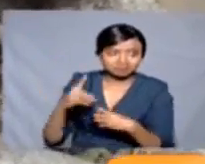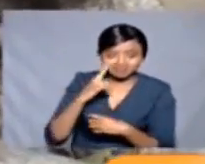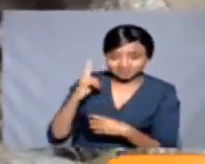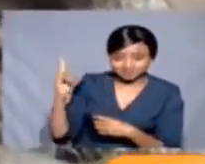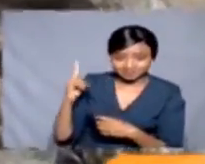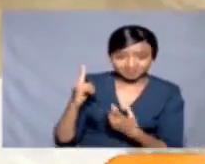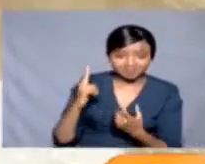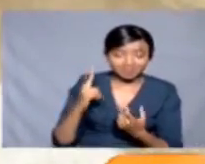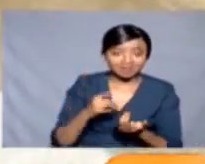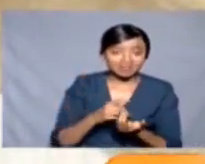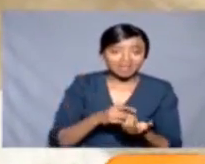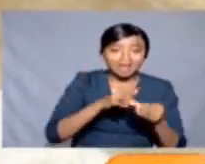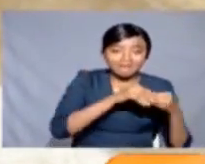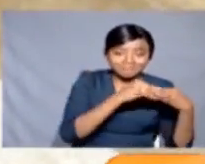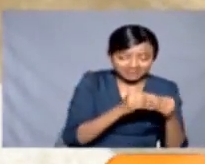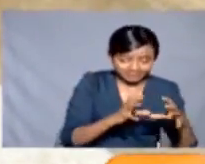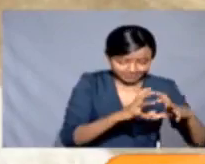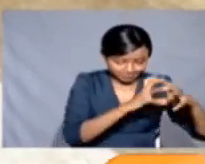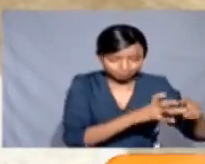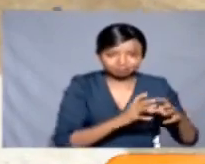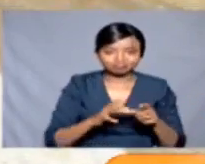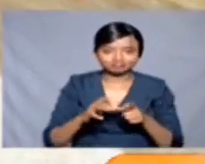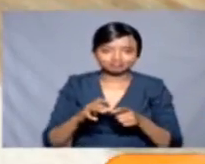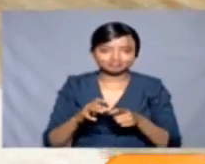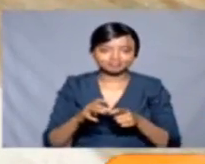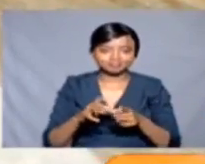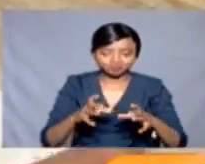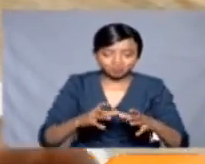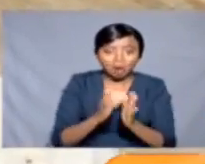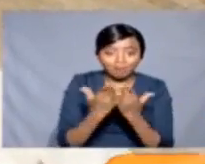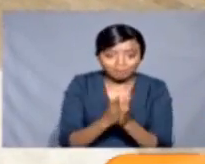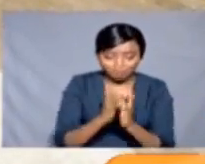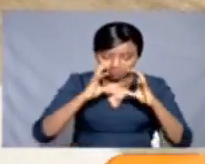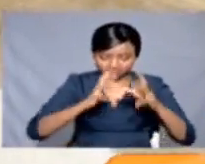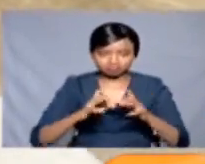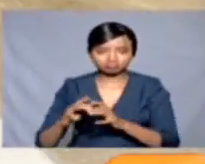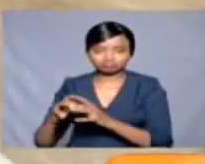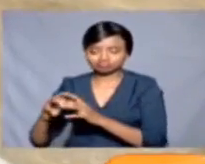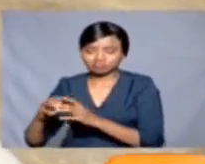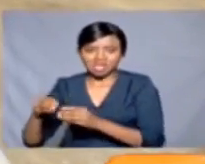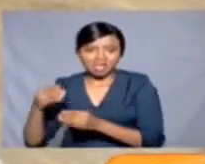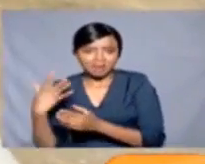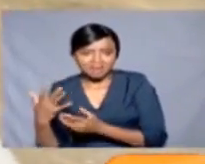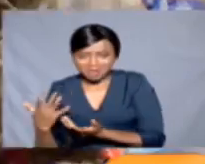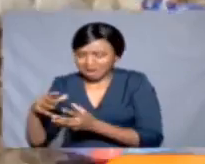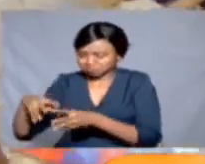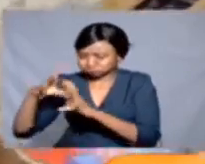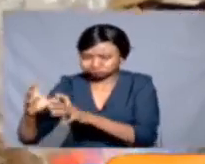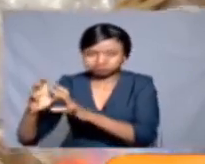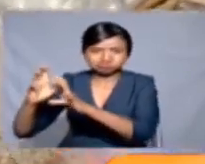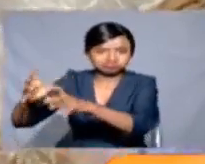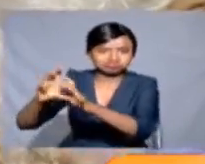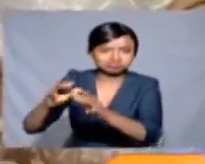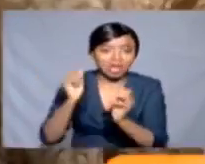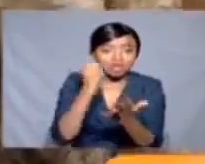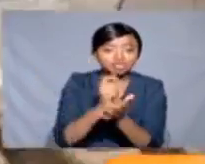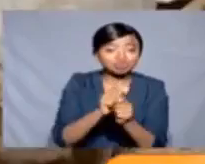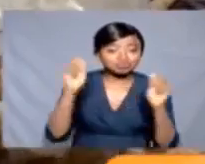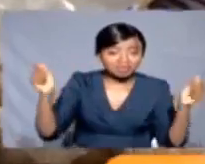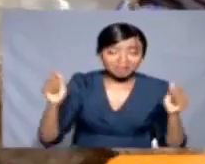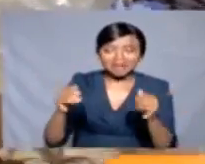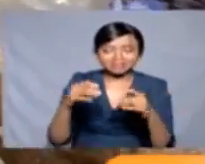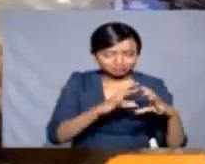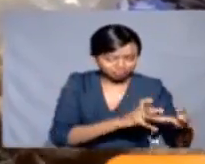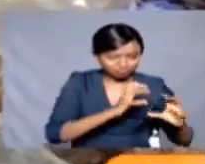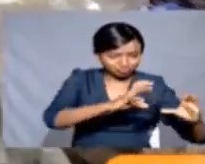kando, plastiki kando, vitabu kando, nailoni kando kama ni hizi, gazeti tunauza kando, gunia